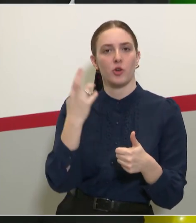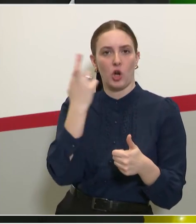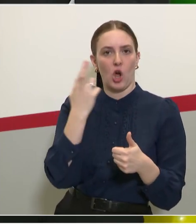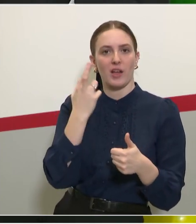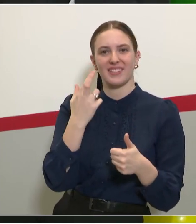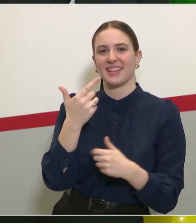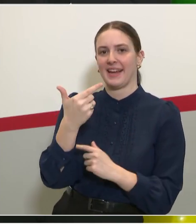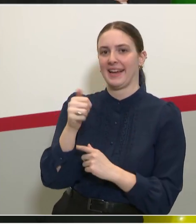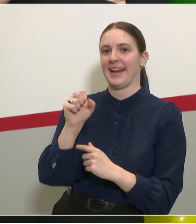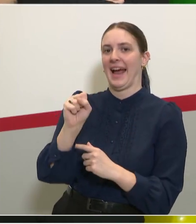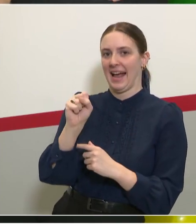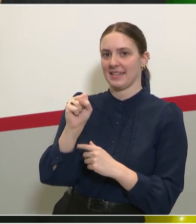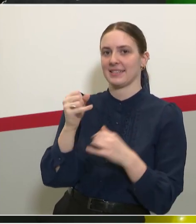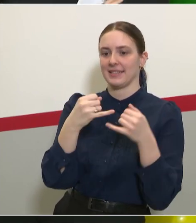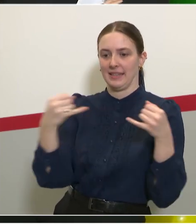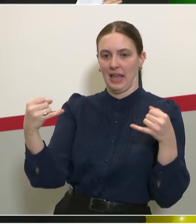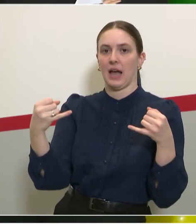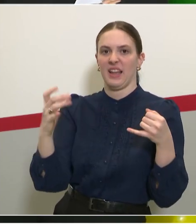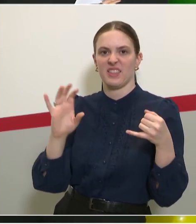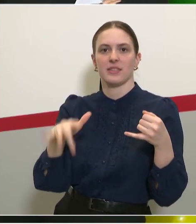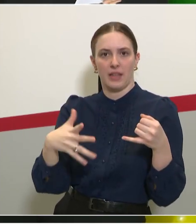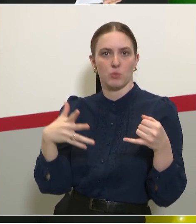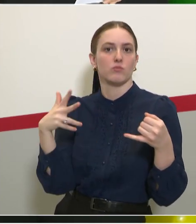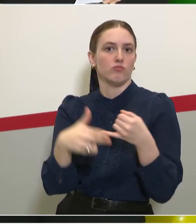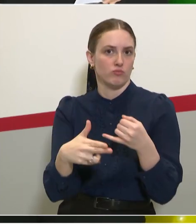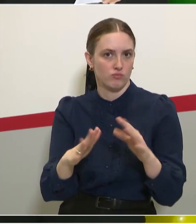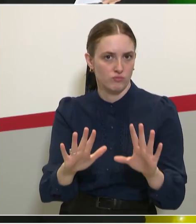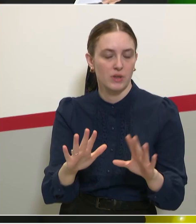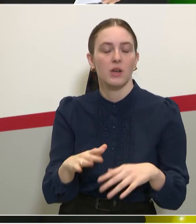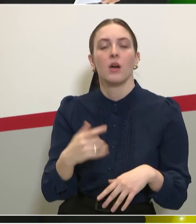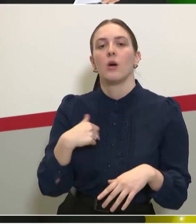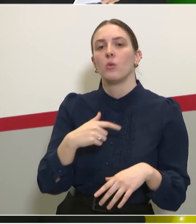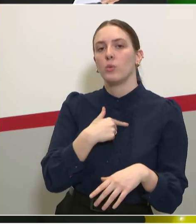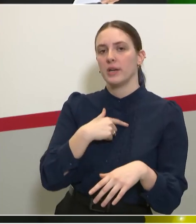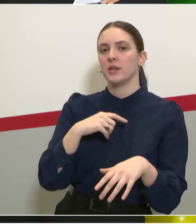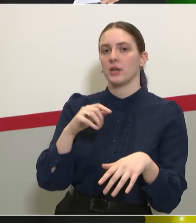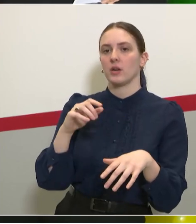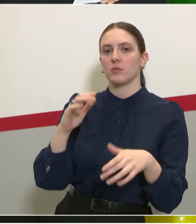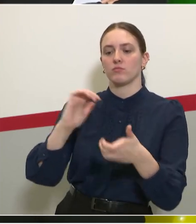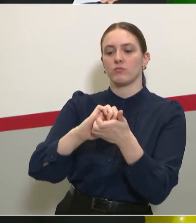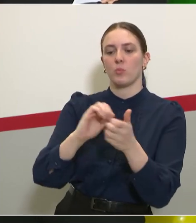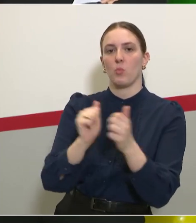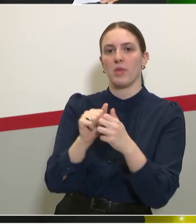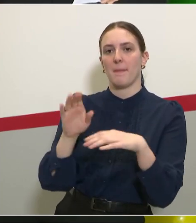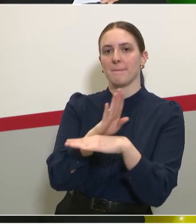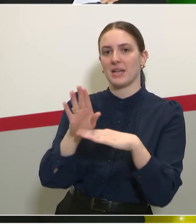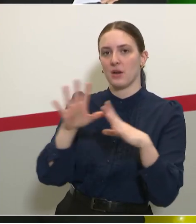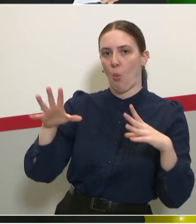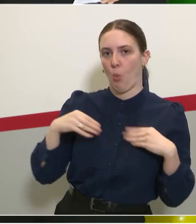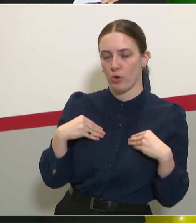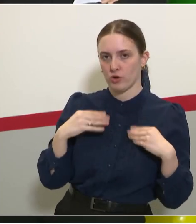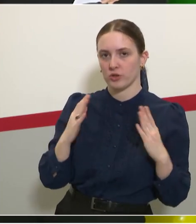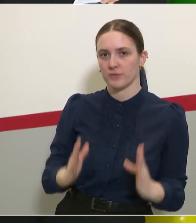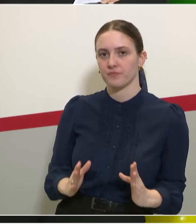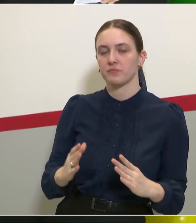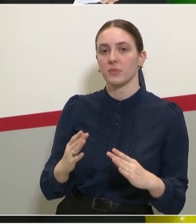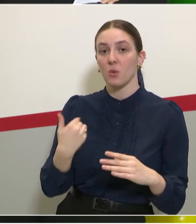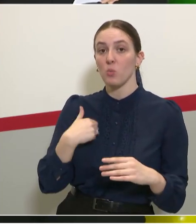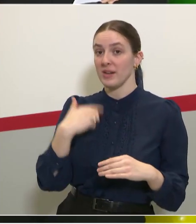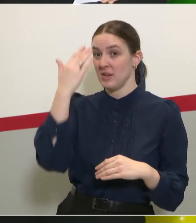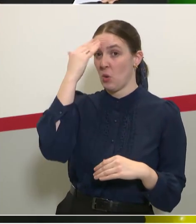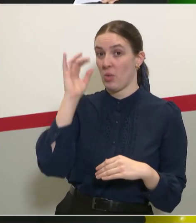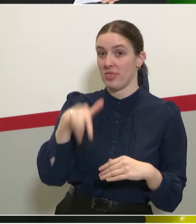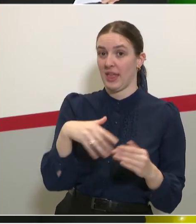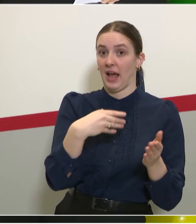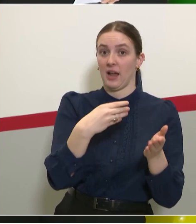The gas was shut down. We are working with the business owners. We know for sure that the convenience store